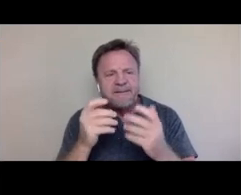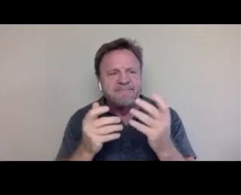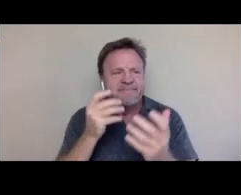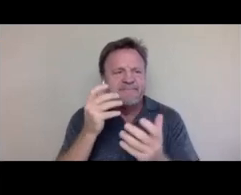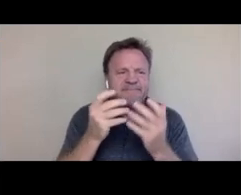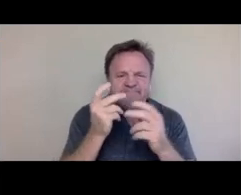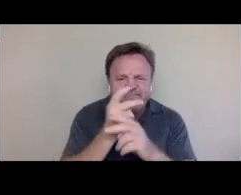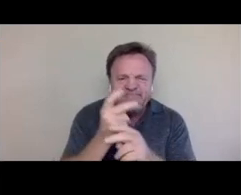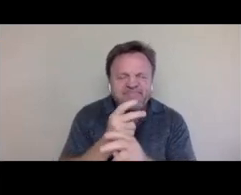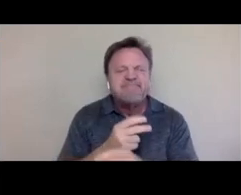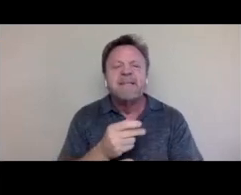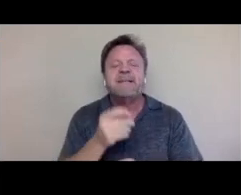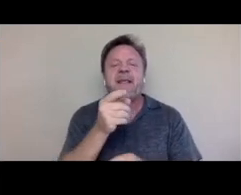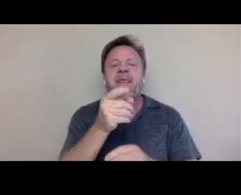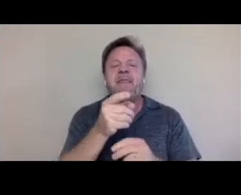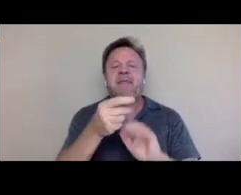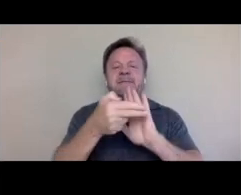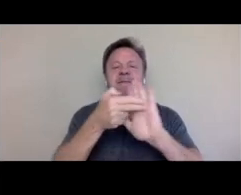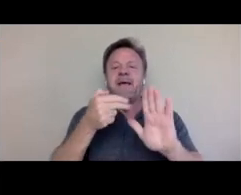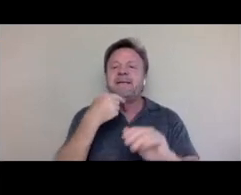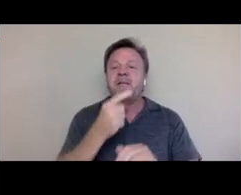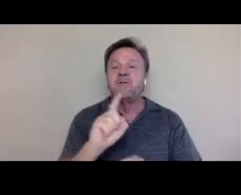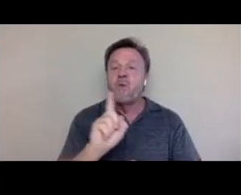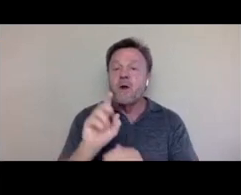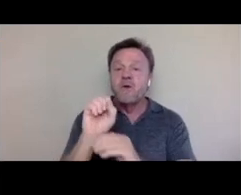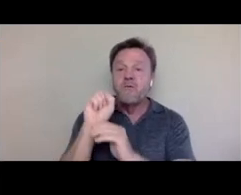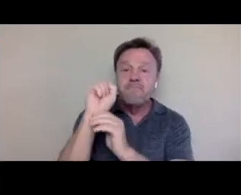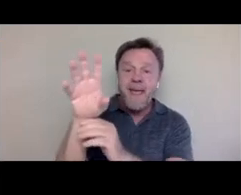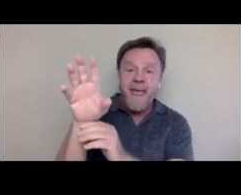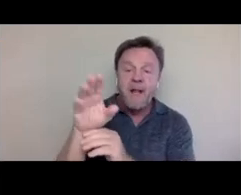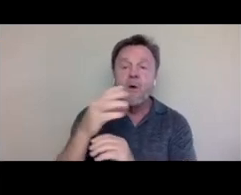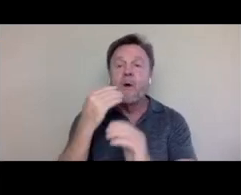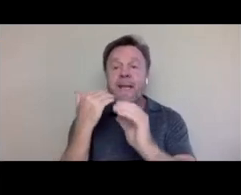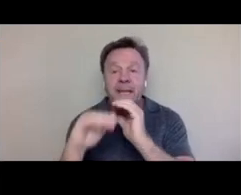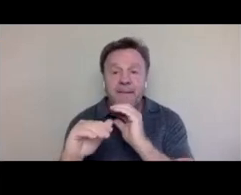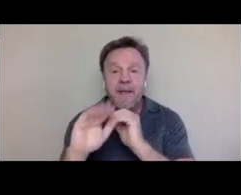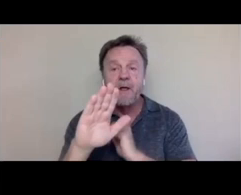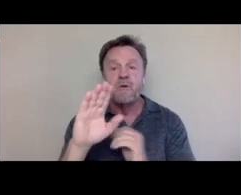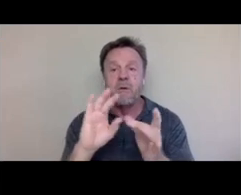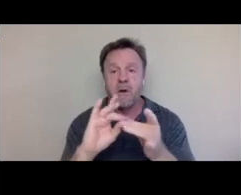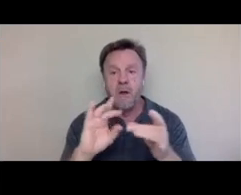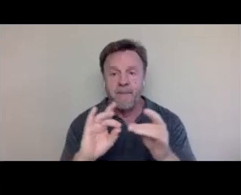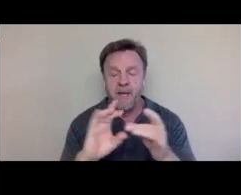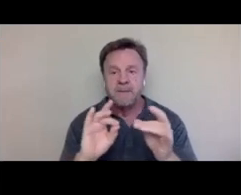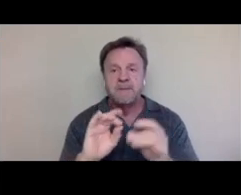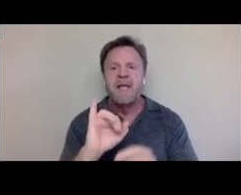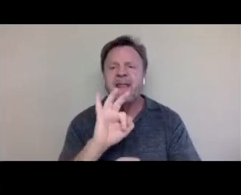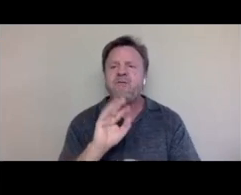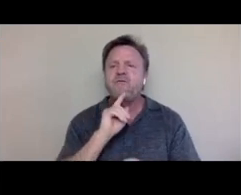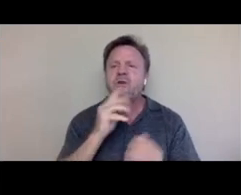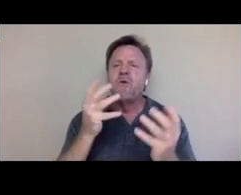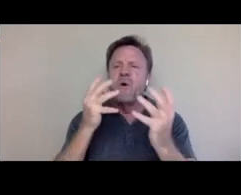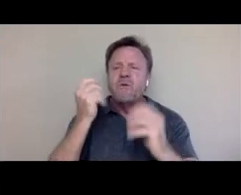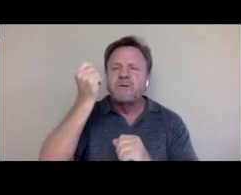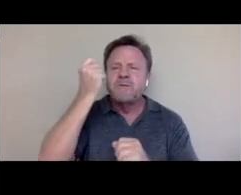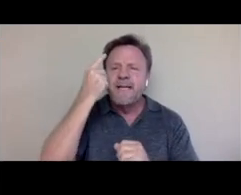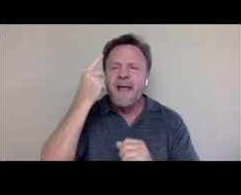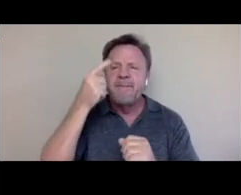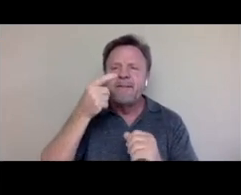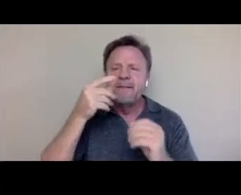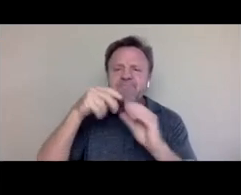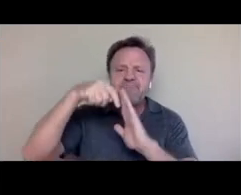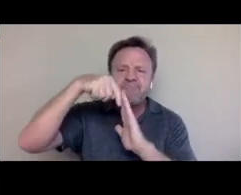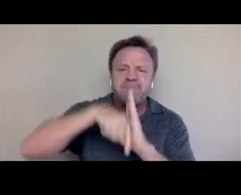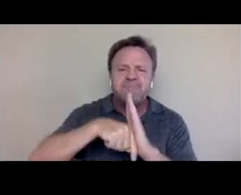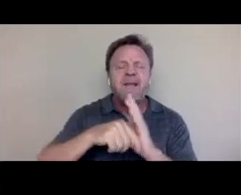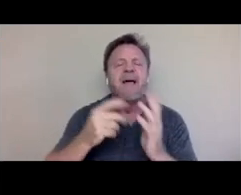This slide tells you where you can mail in your comments or email in your comments. And then if you really want to understand this more, I'd